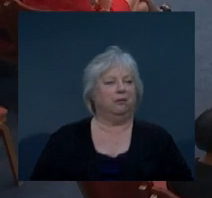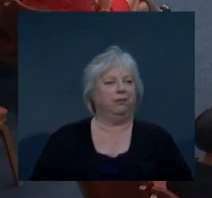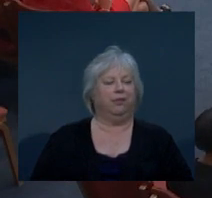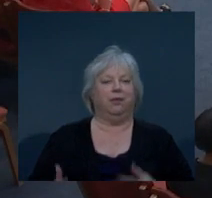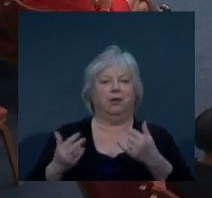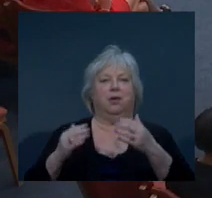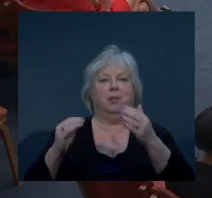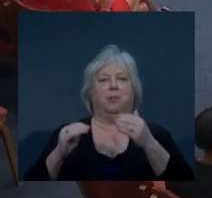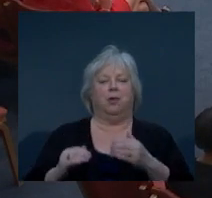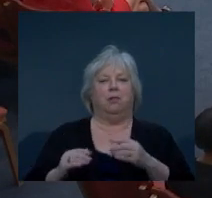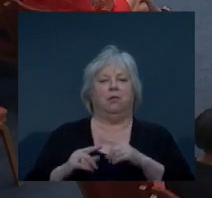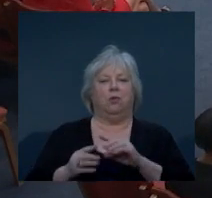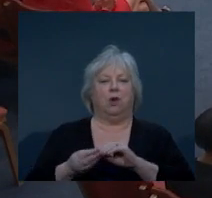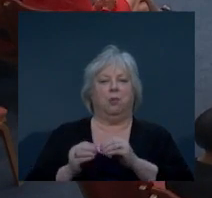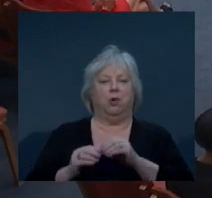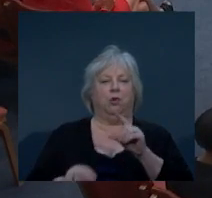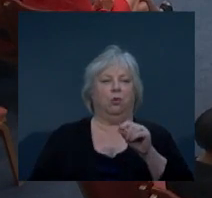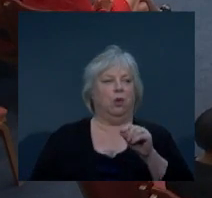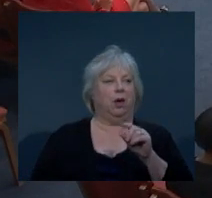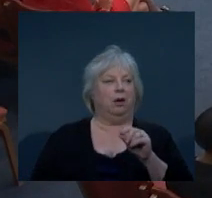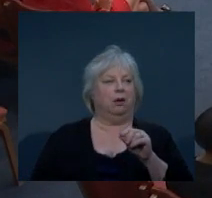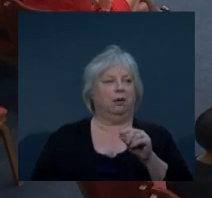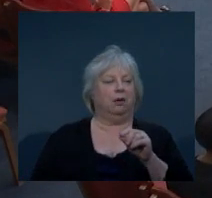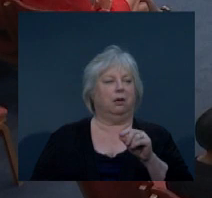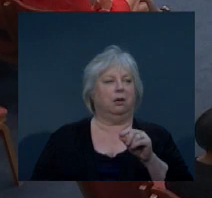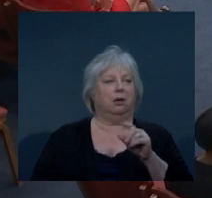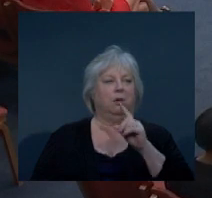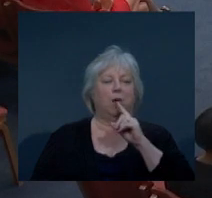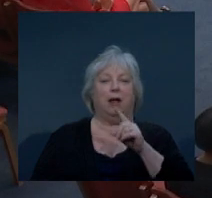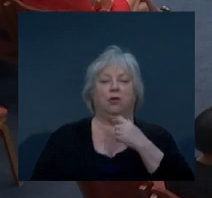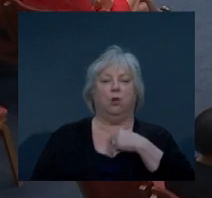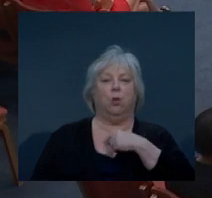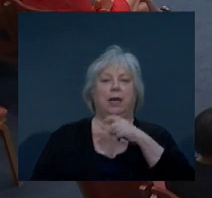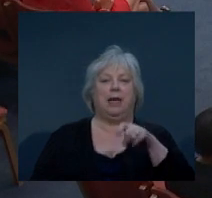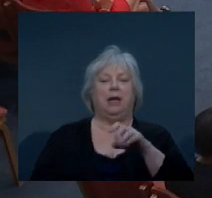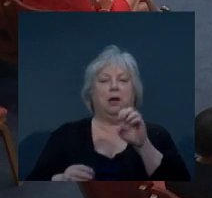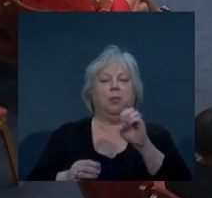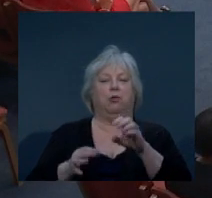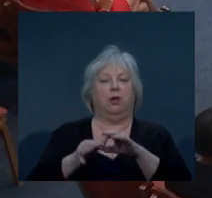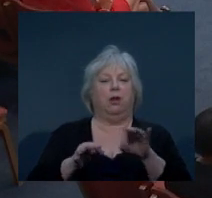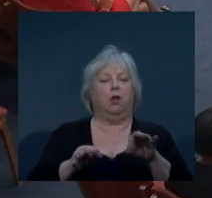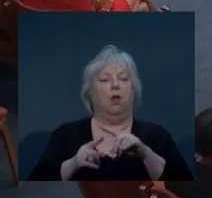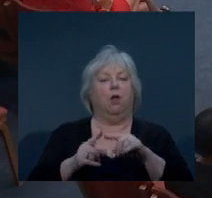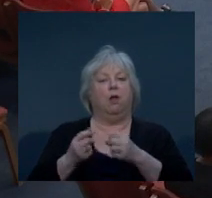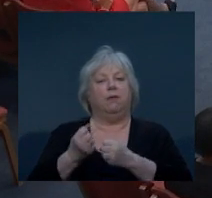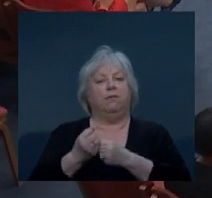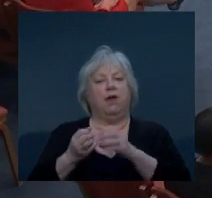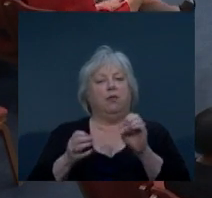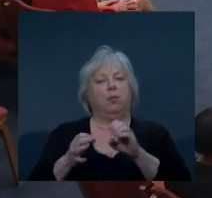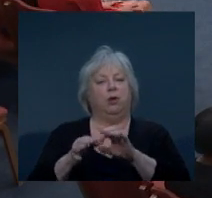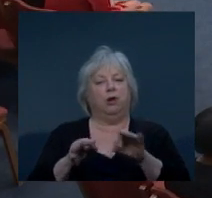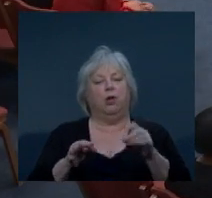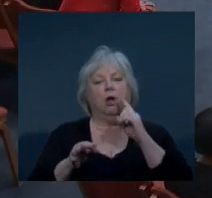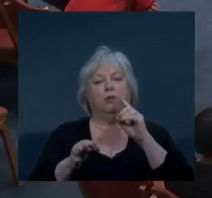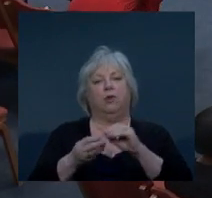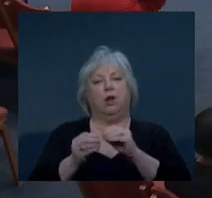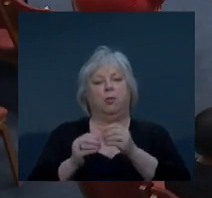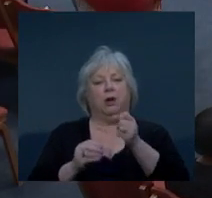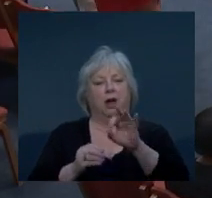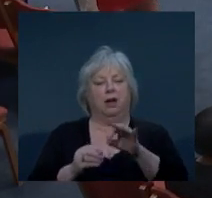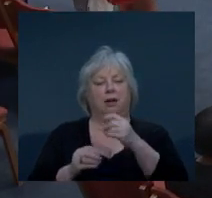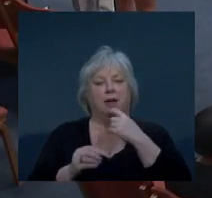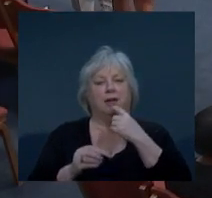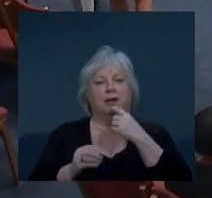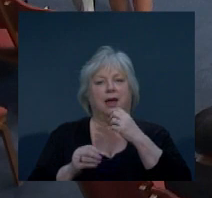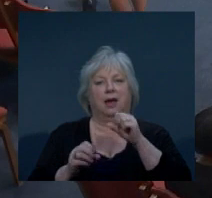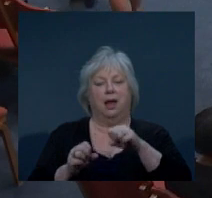We'll now move to item number 20. Well, actually, we need to have emergency clause. All those in favor of the emergency clause for item number 19, please state by